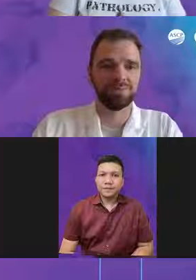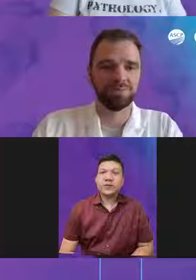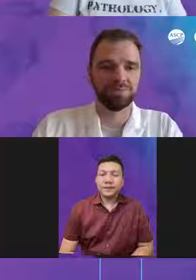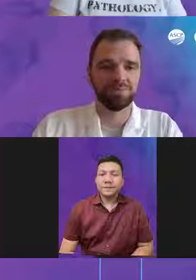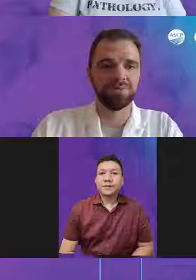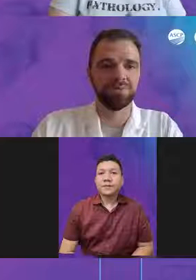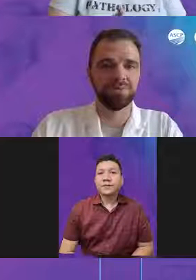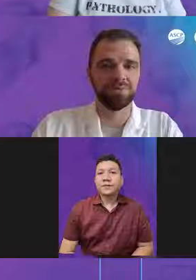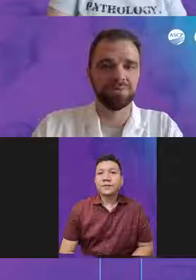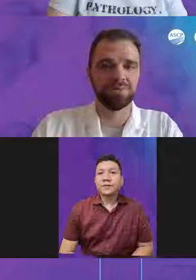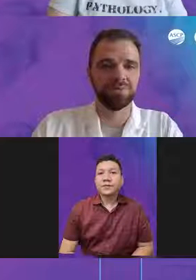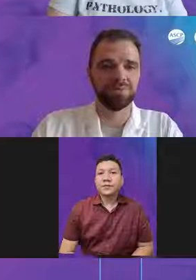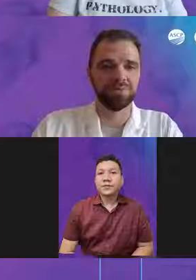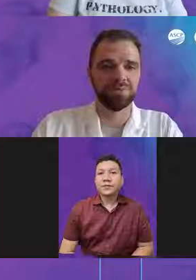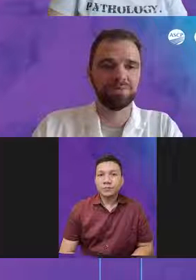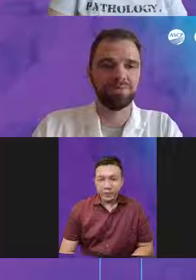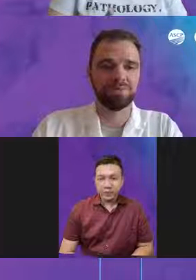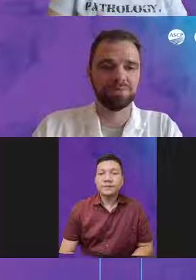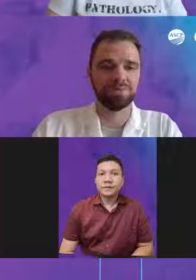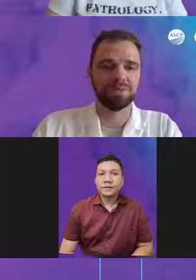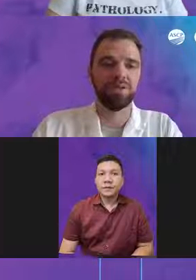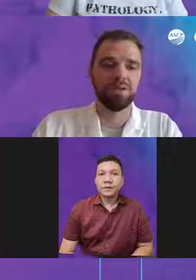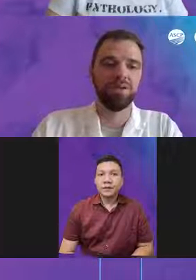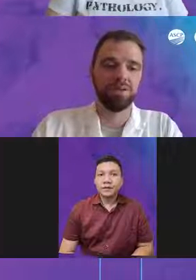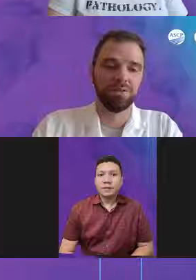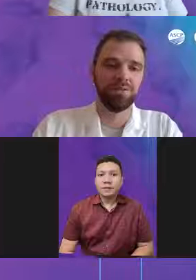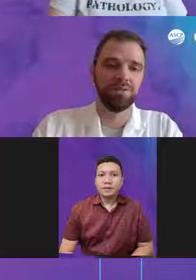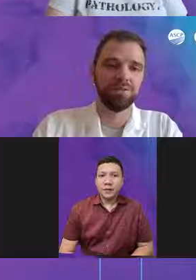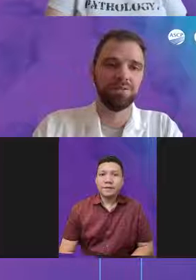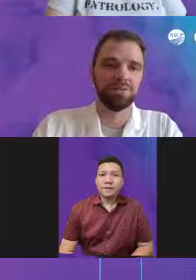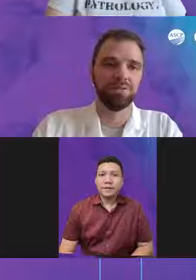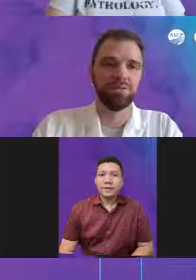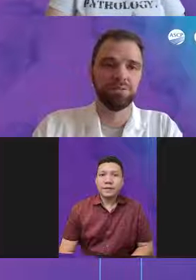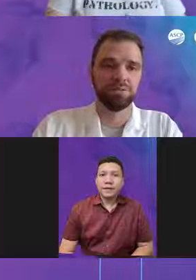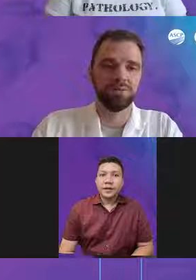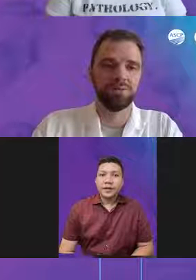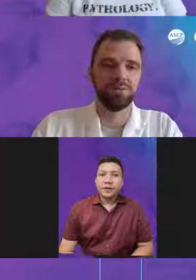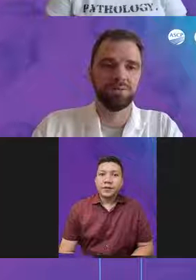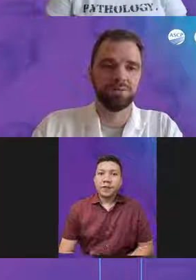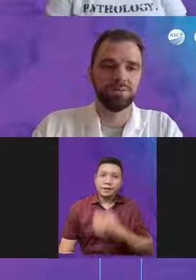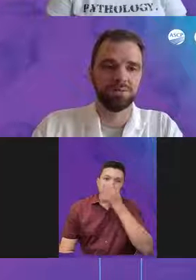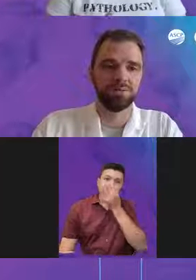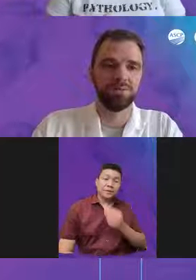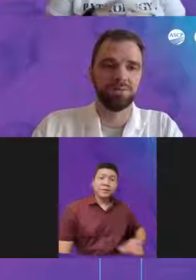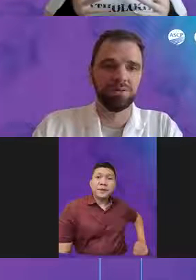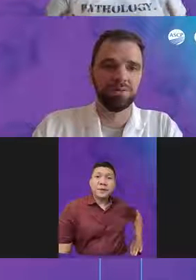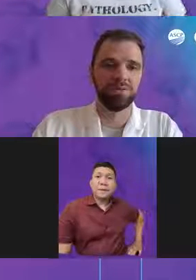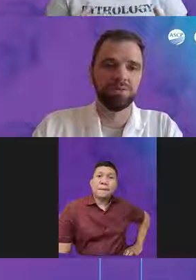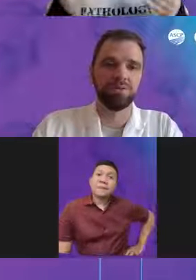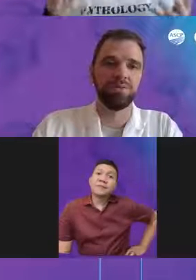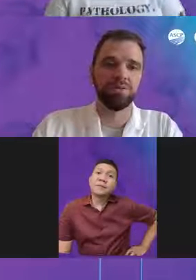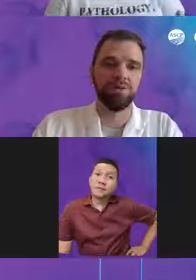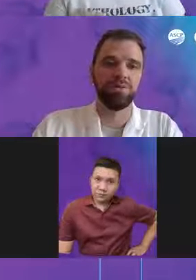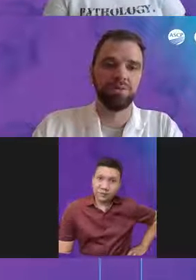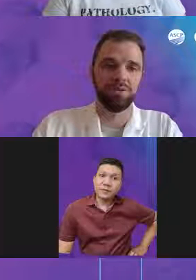So then he's still living and doing amazing. So it's all because of where